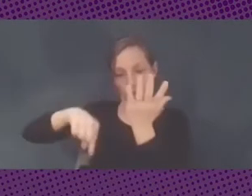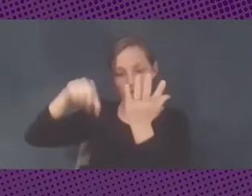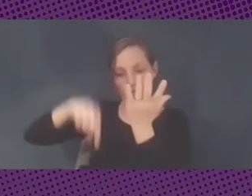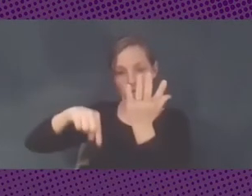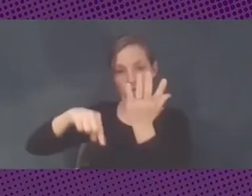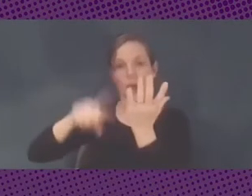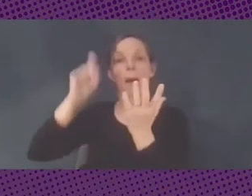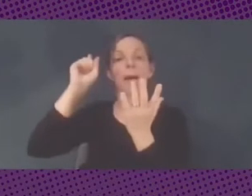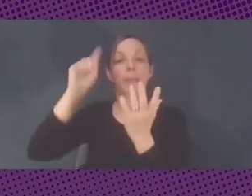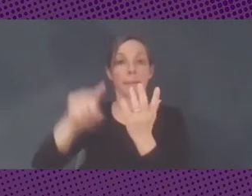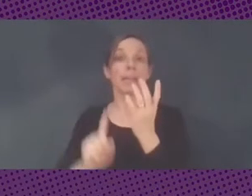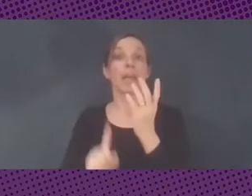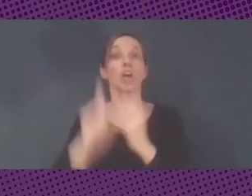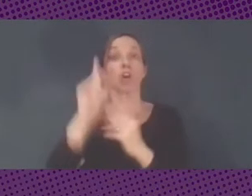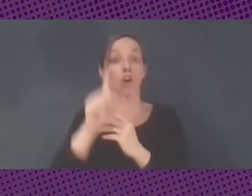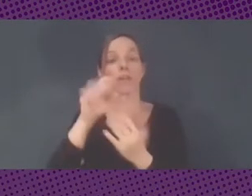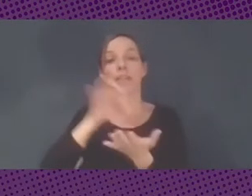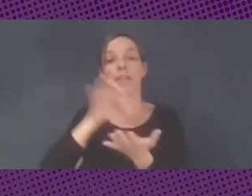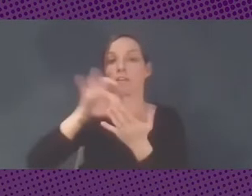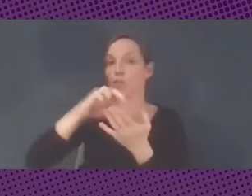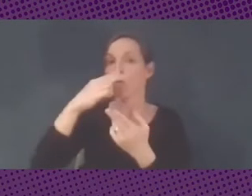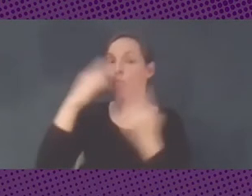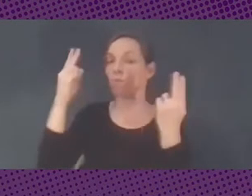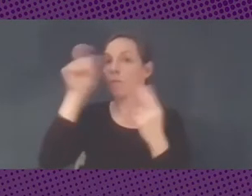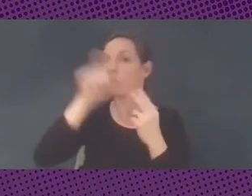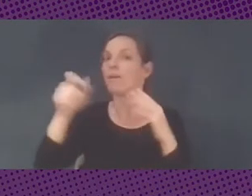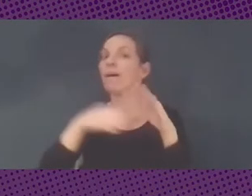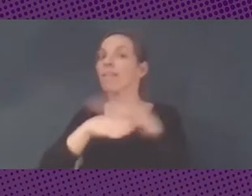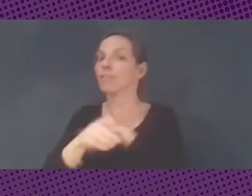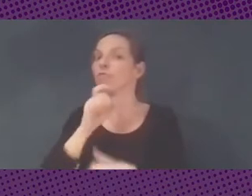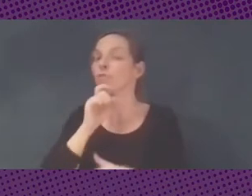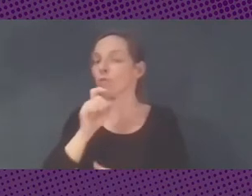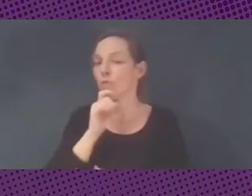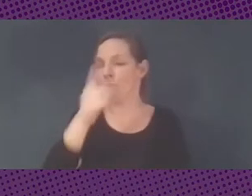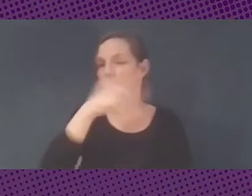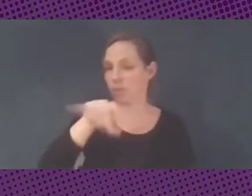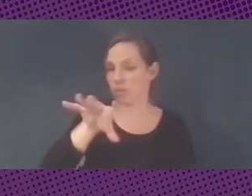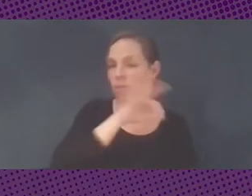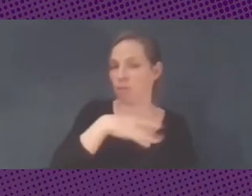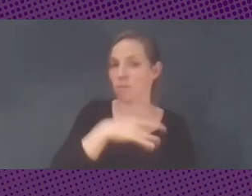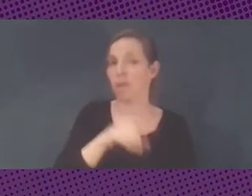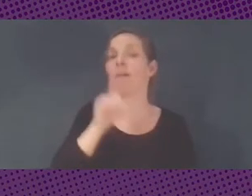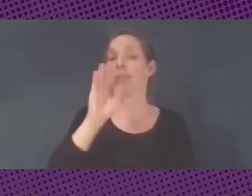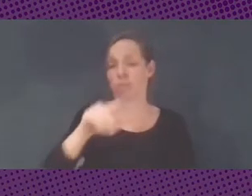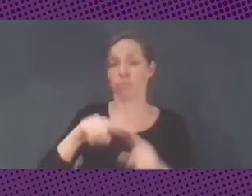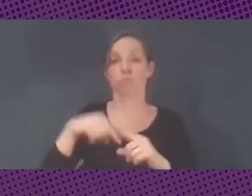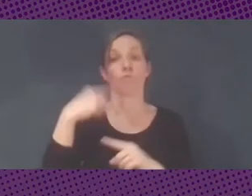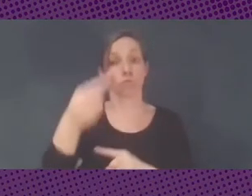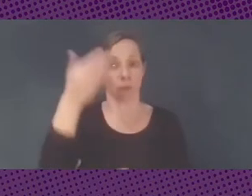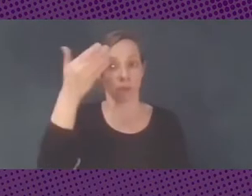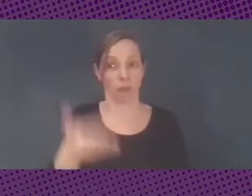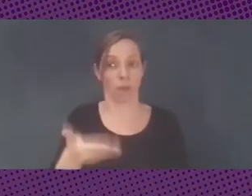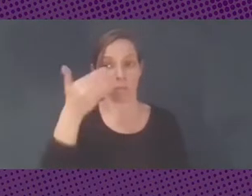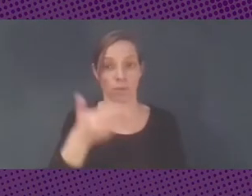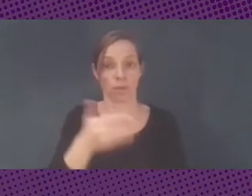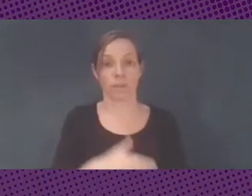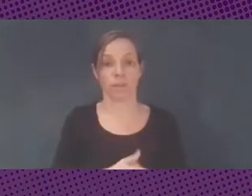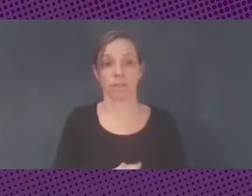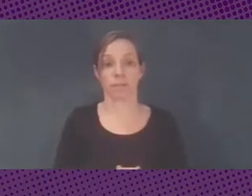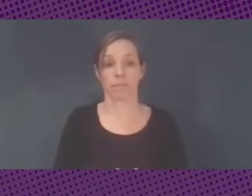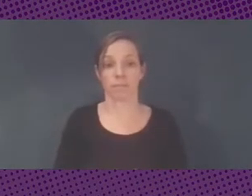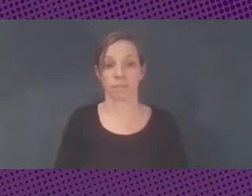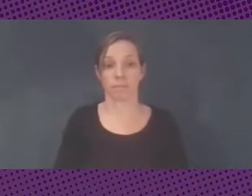a it has important consequences because if the development question is